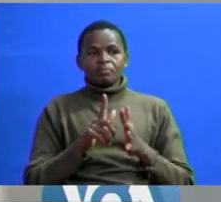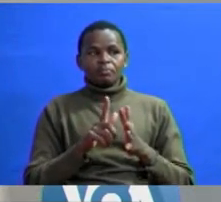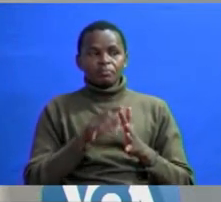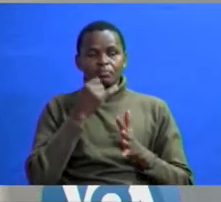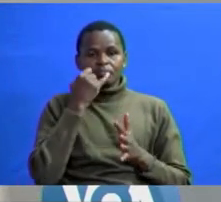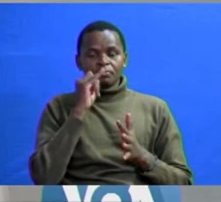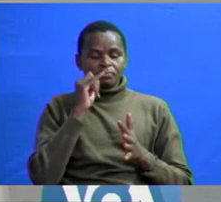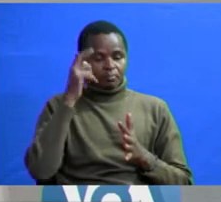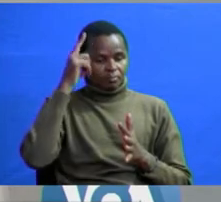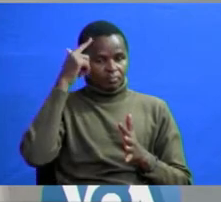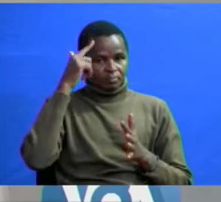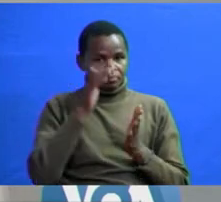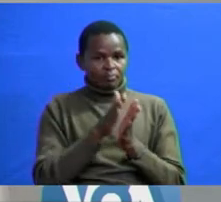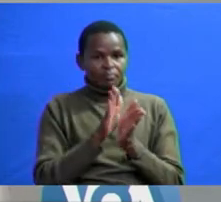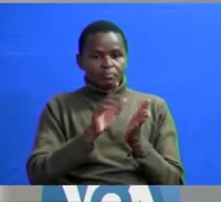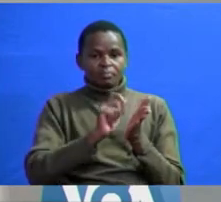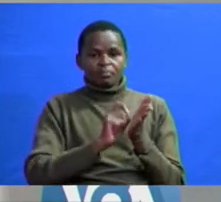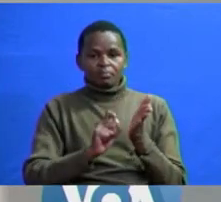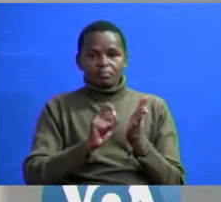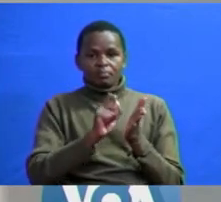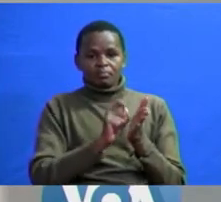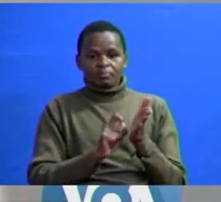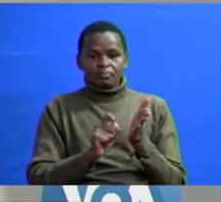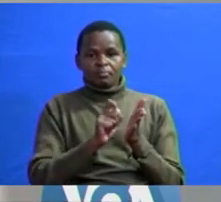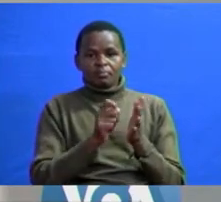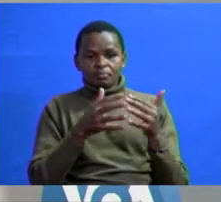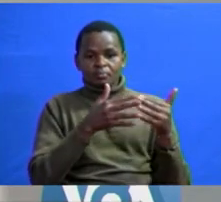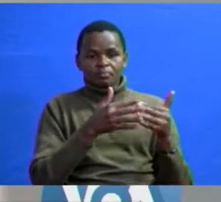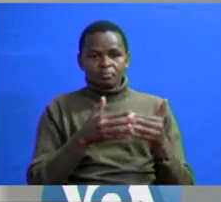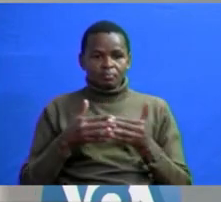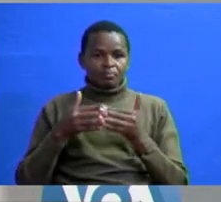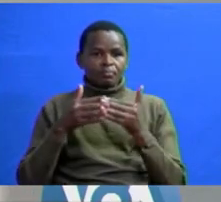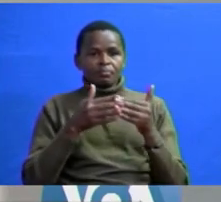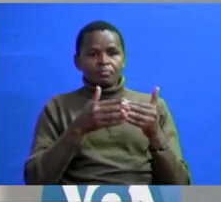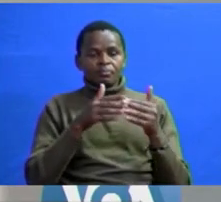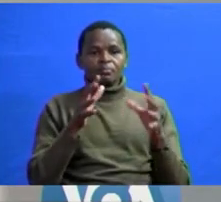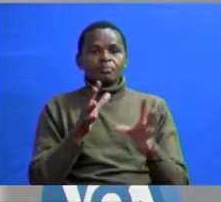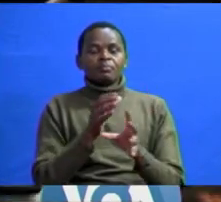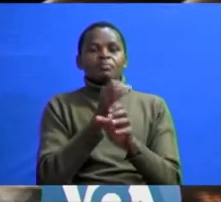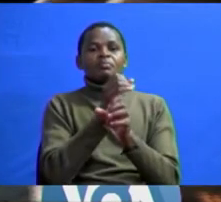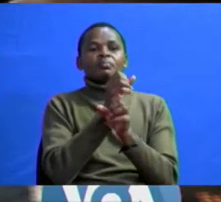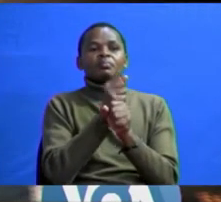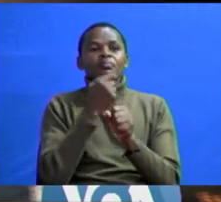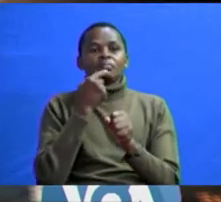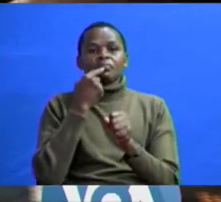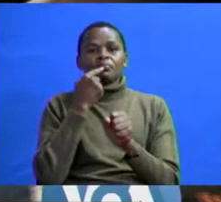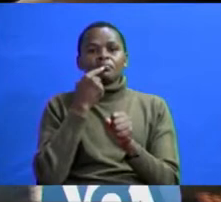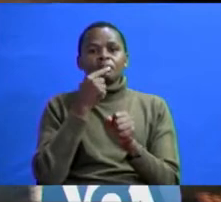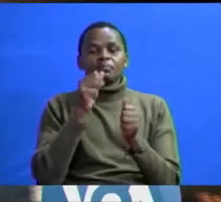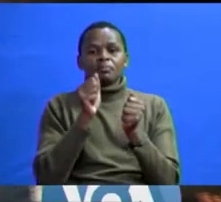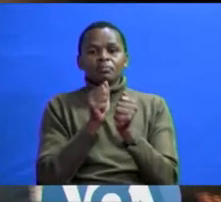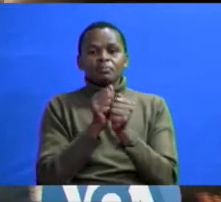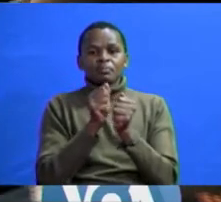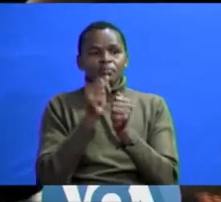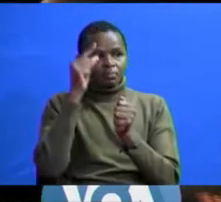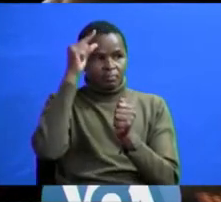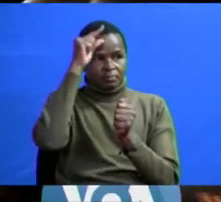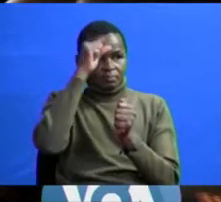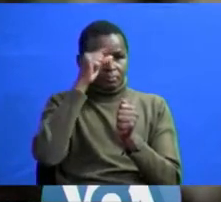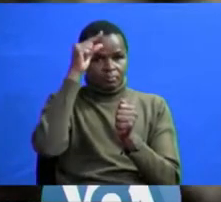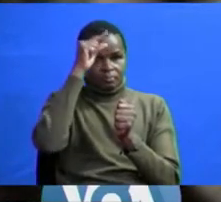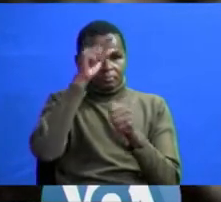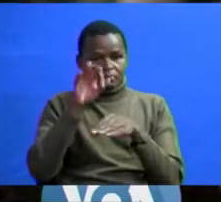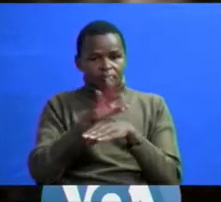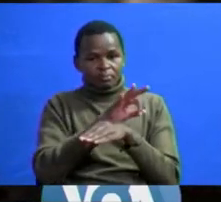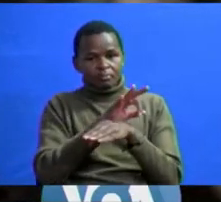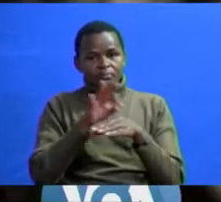the Assistant Secretary General of the Sudanese American Physicians Association. He says with the Sudanese government not functioning because of